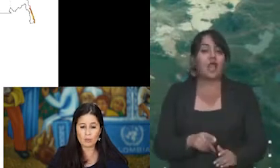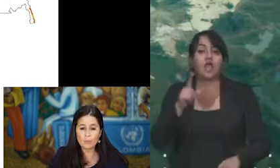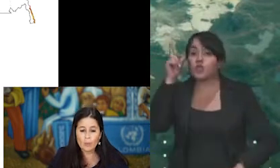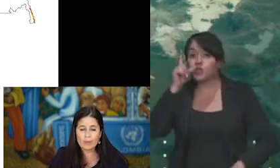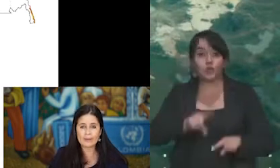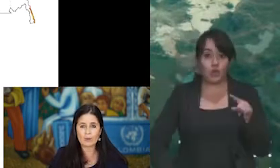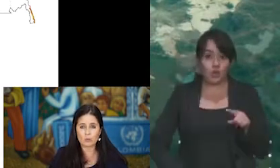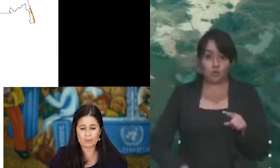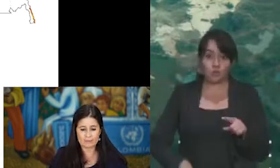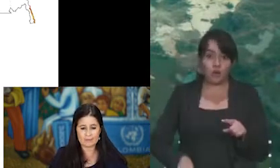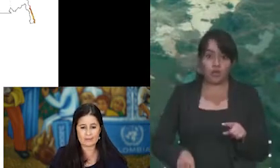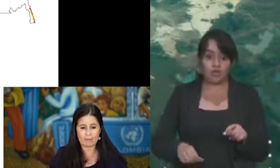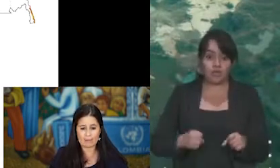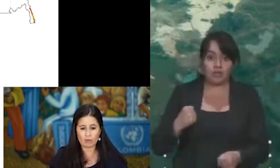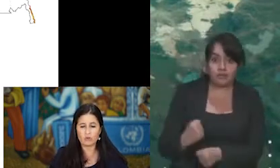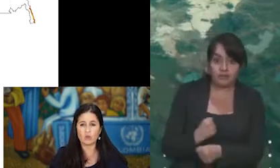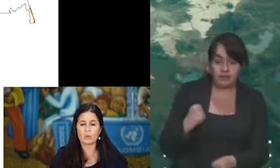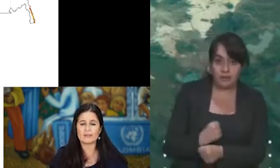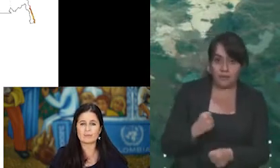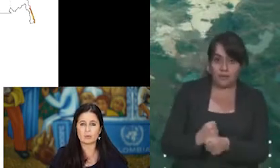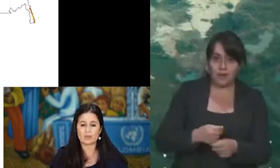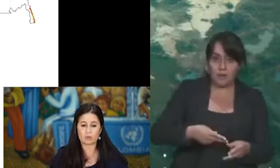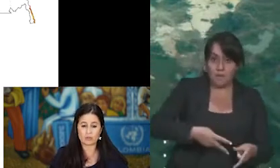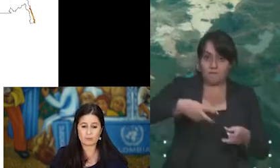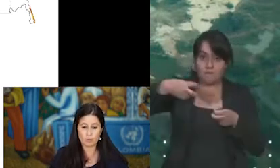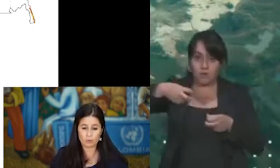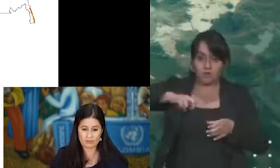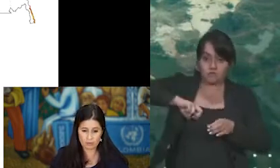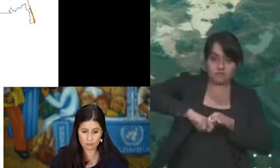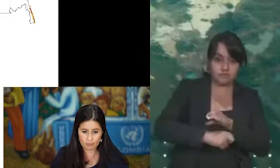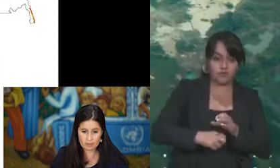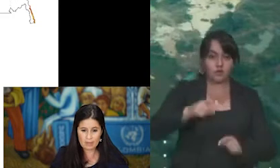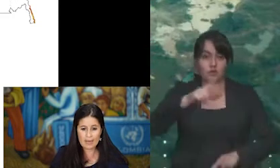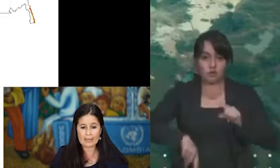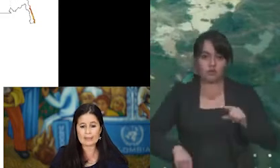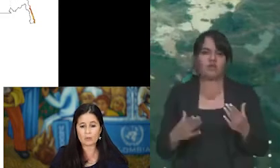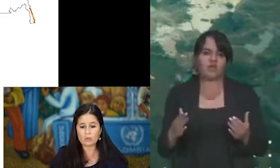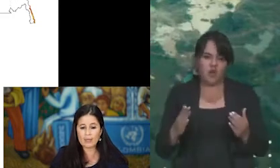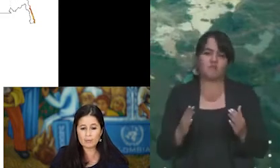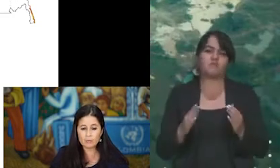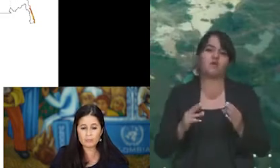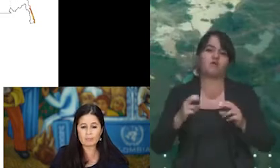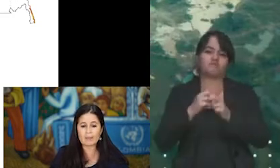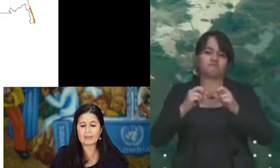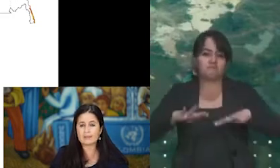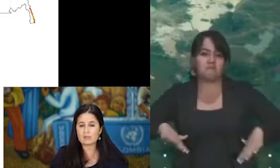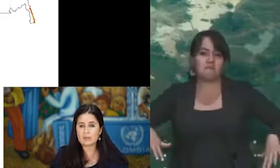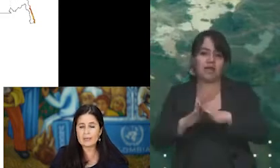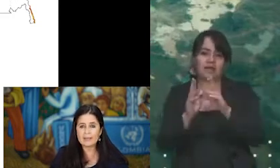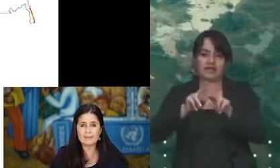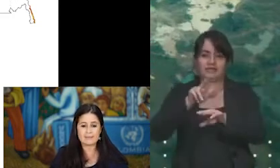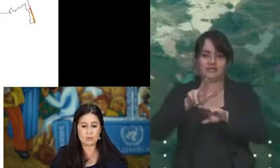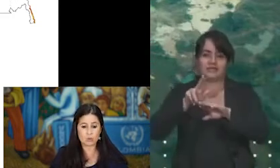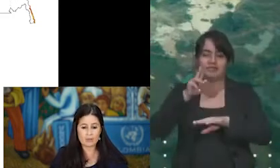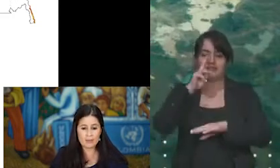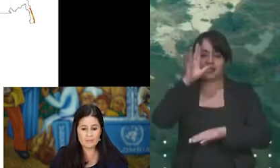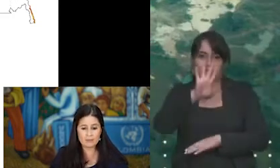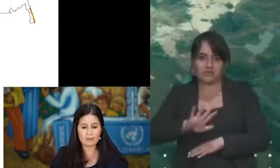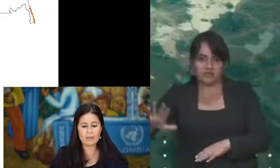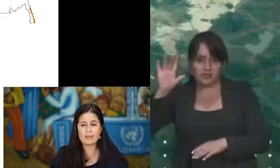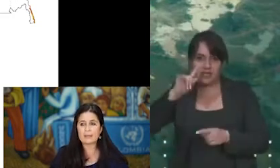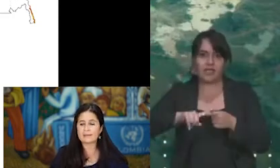mining zones, no exploitation or exploration procedures can be implemented. Here we have national parks, Ramsar